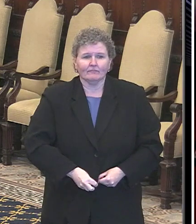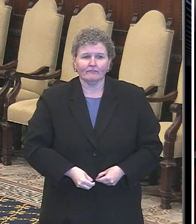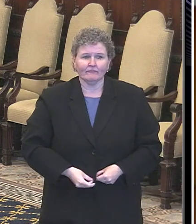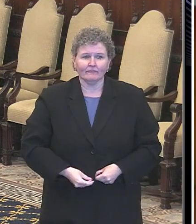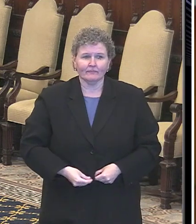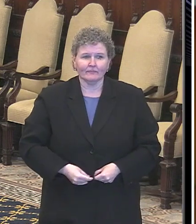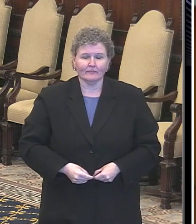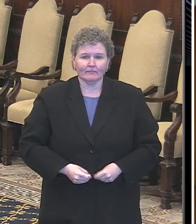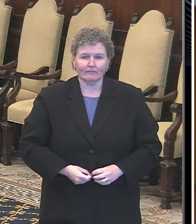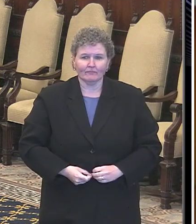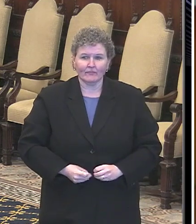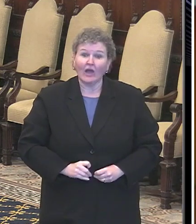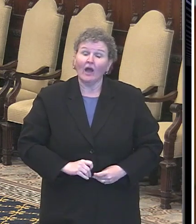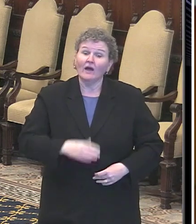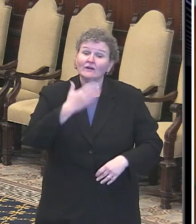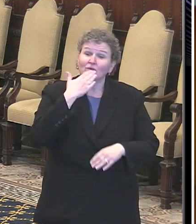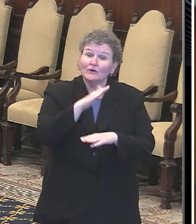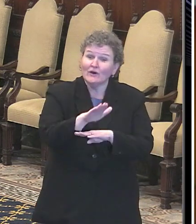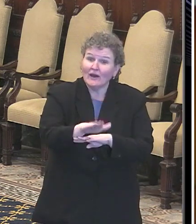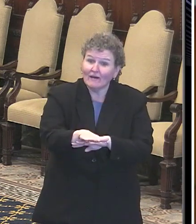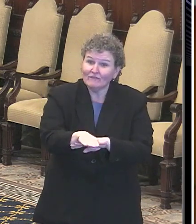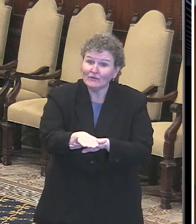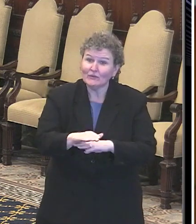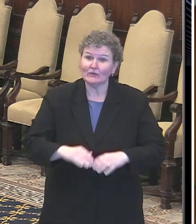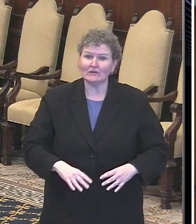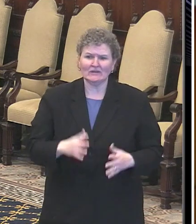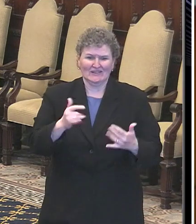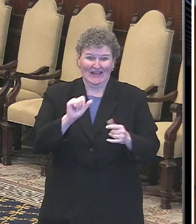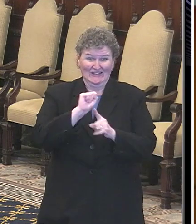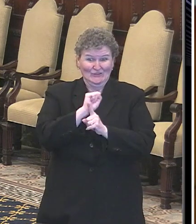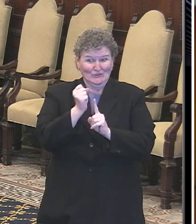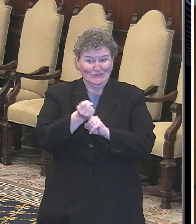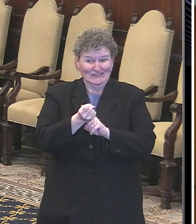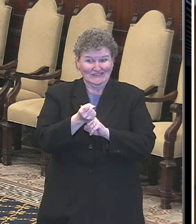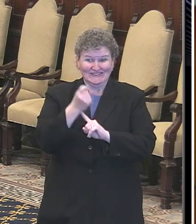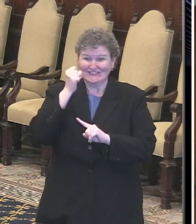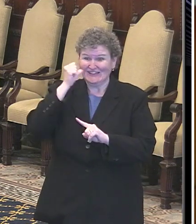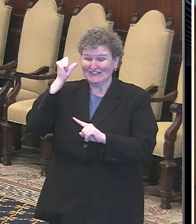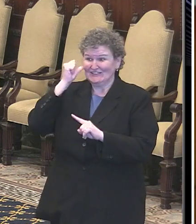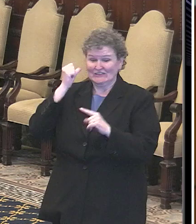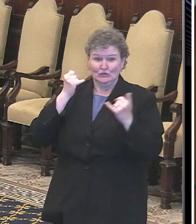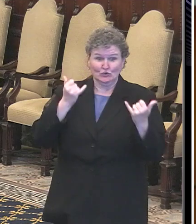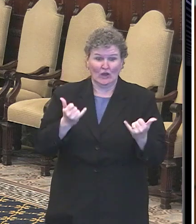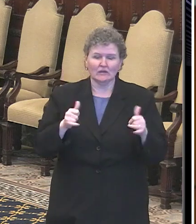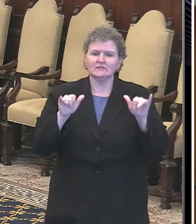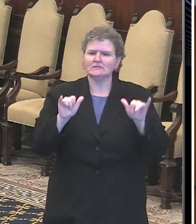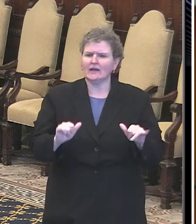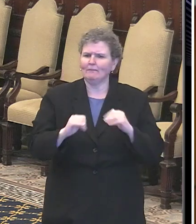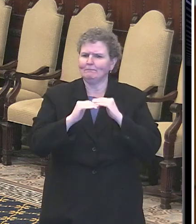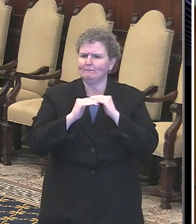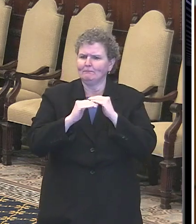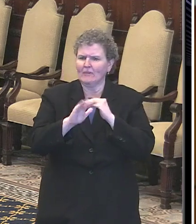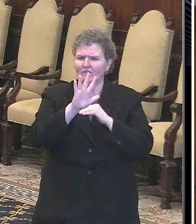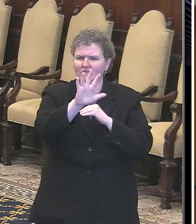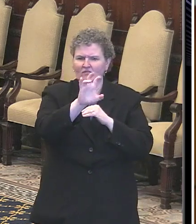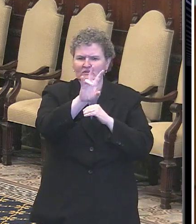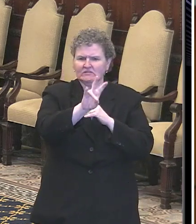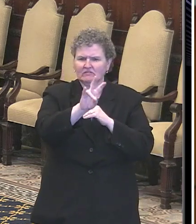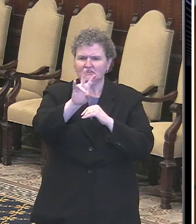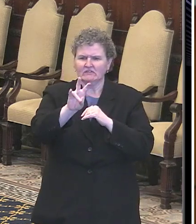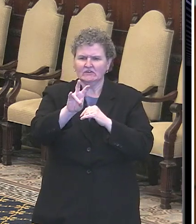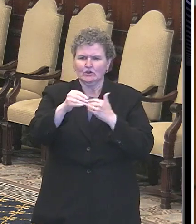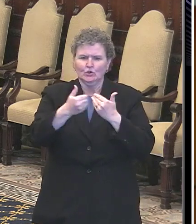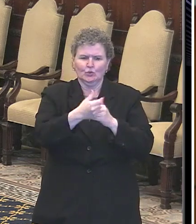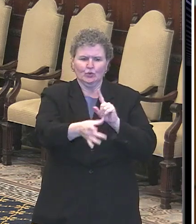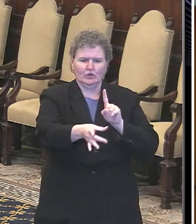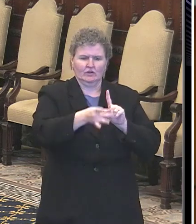Good afternoon. The situation with the epidemic is about the same today as it was yesterday. We have 577 new cases that were reported in